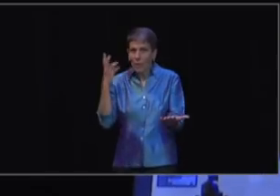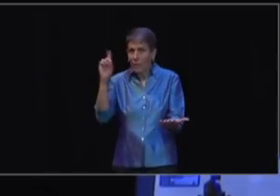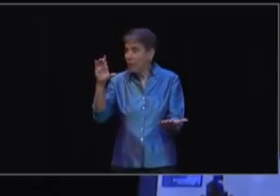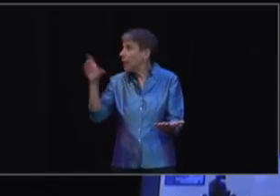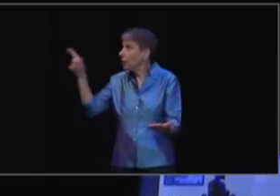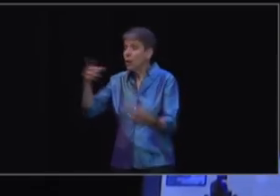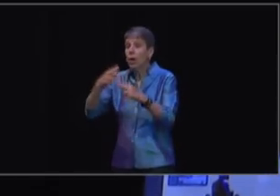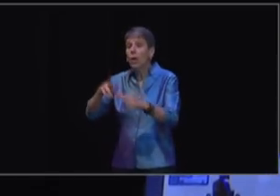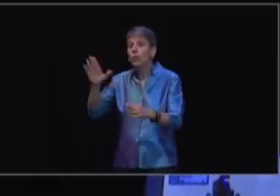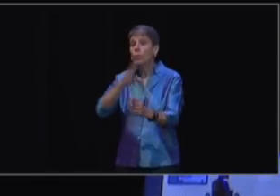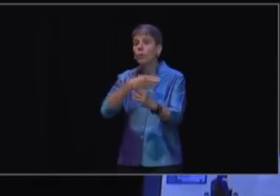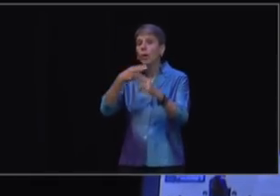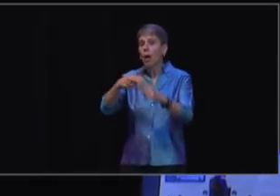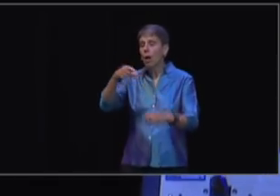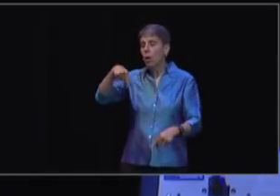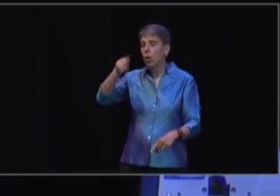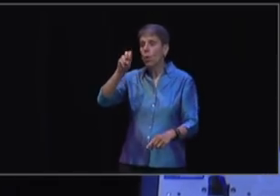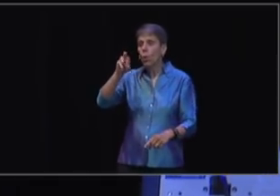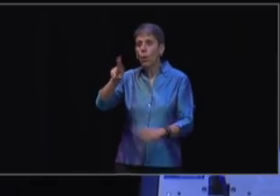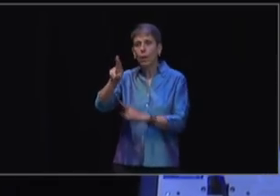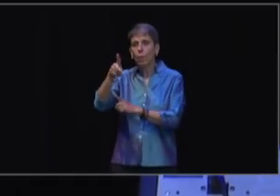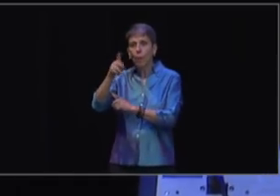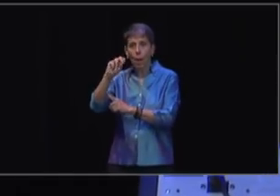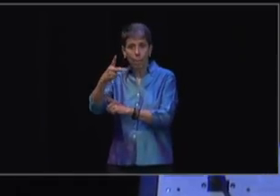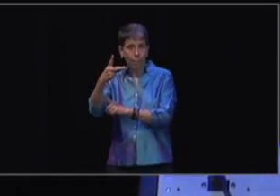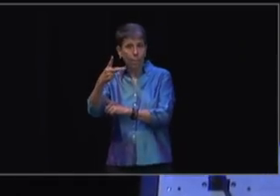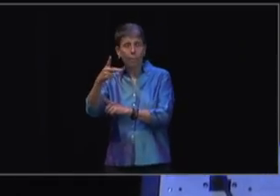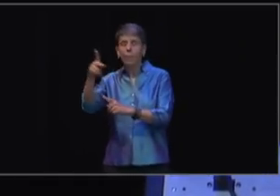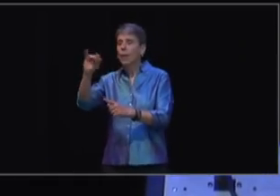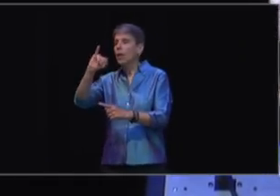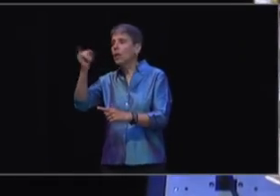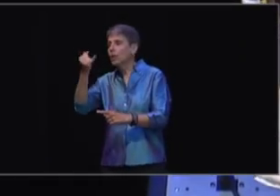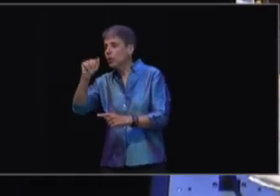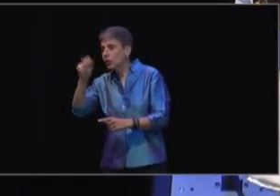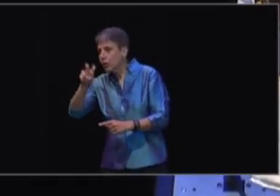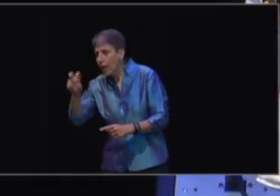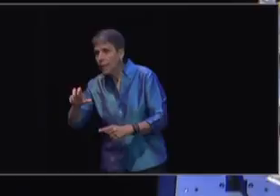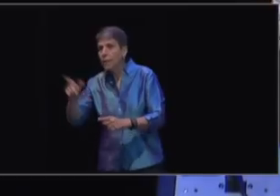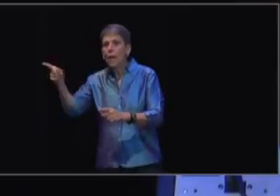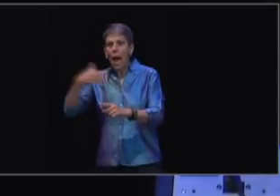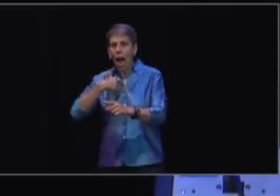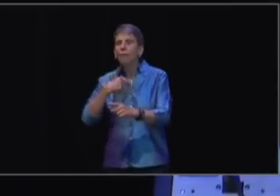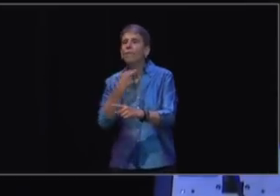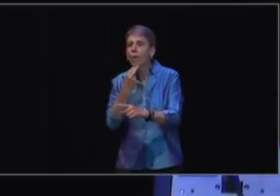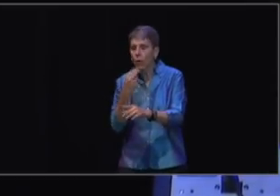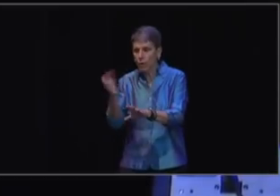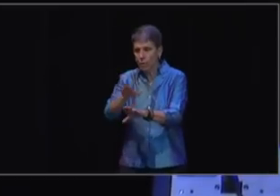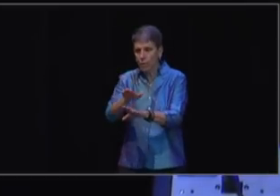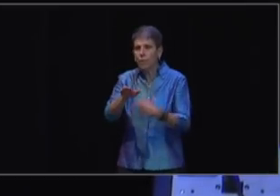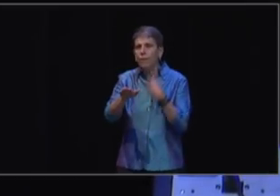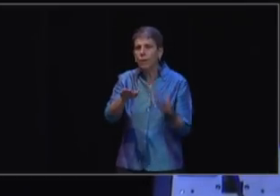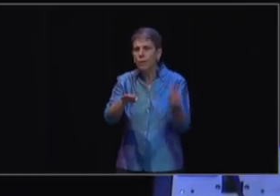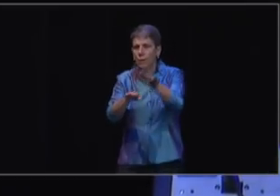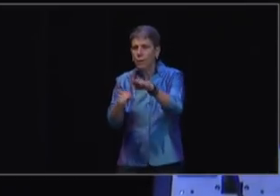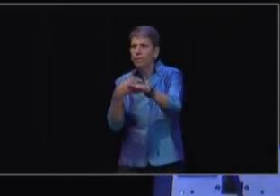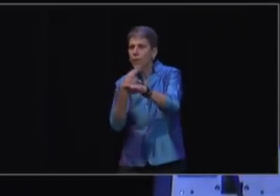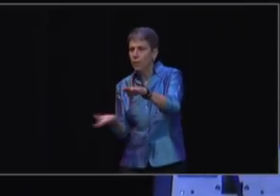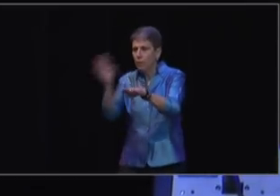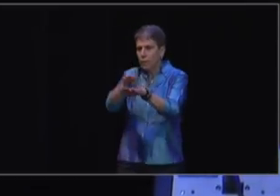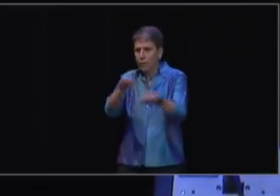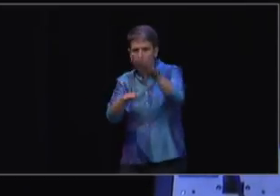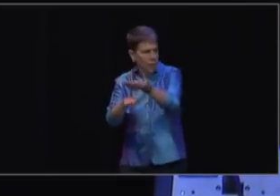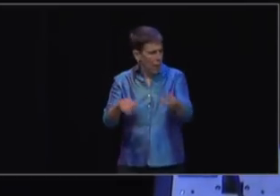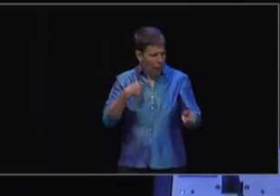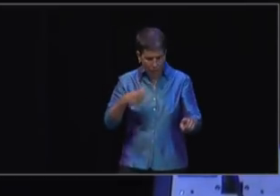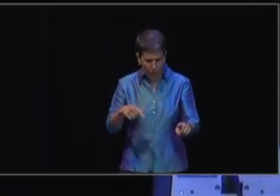queer pop, has roots in jazz, looping, vocal layering, and beatboxing, to which she composes